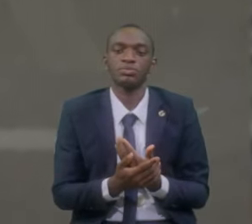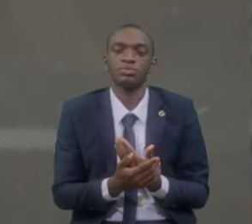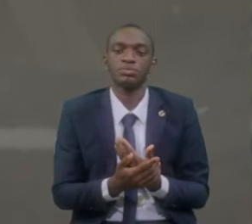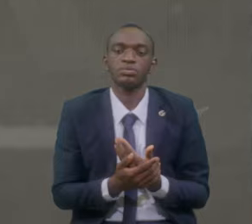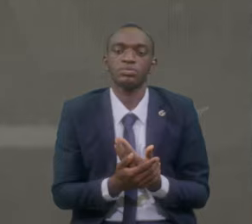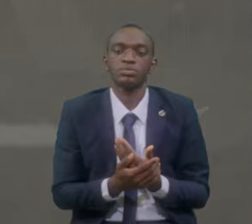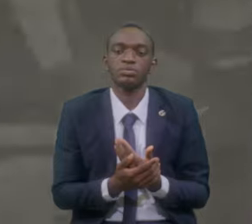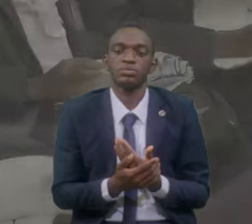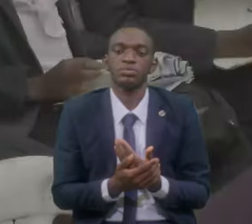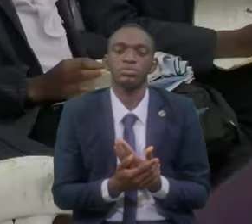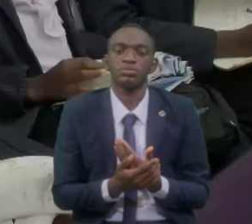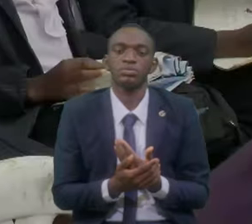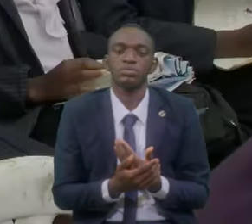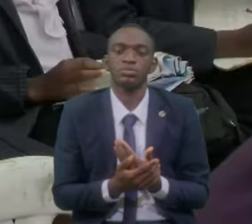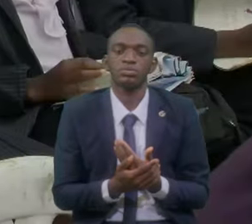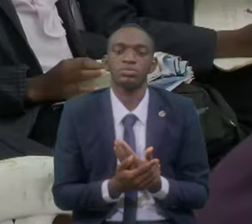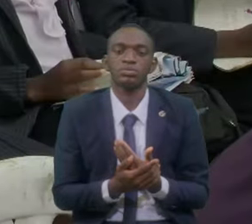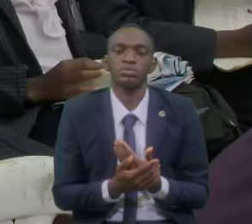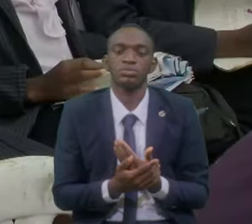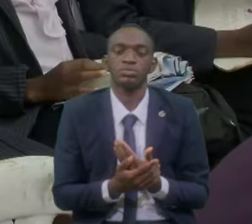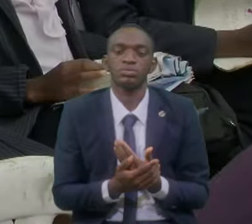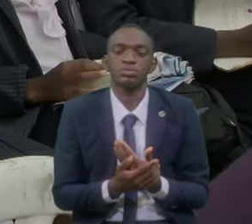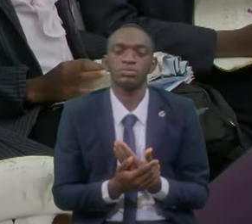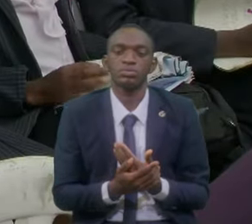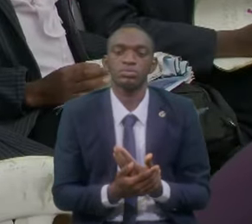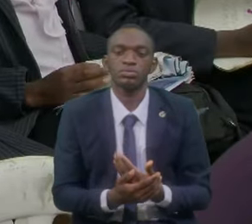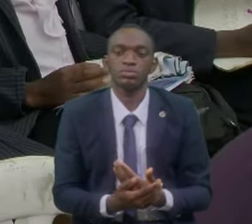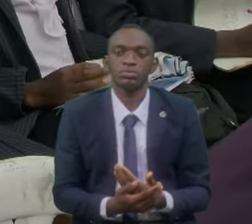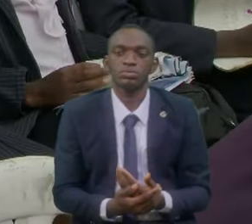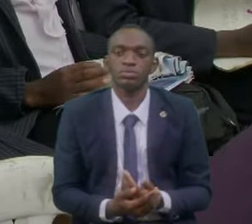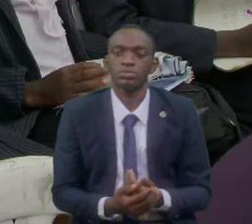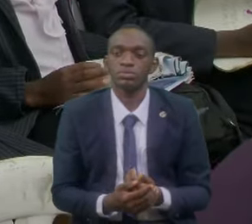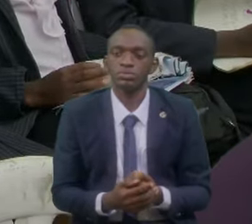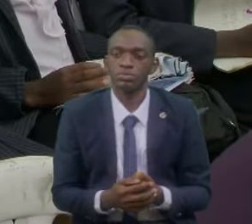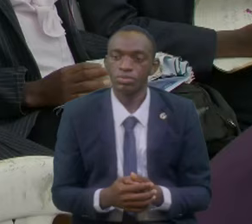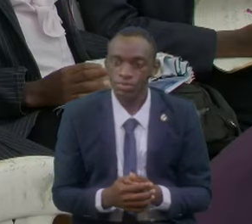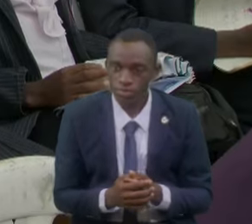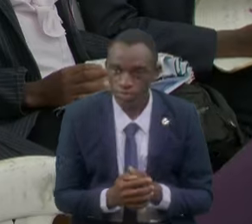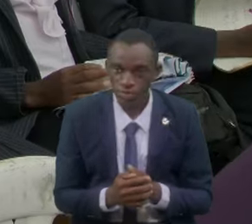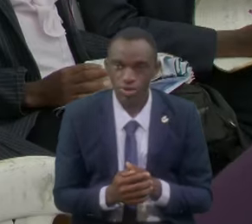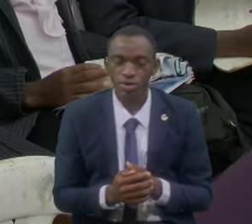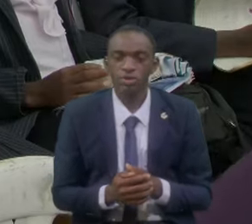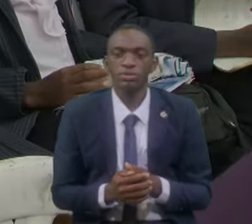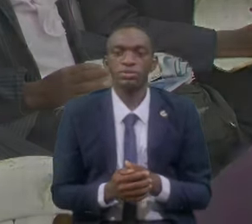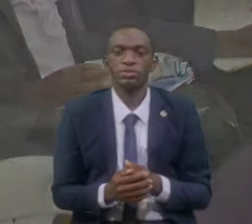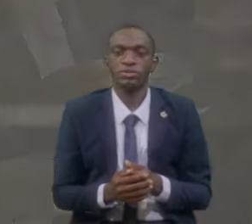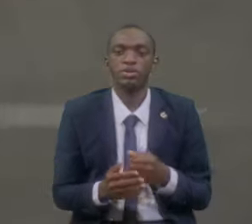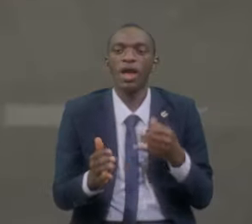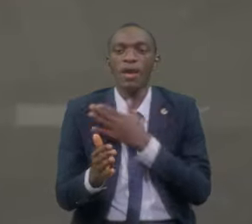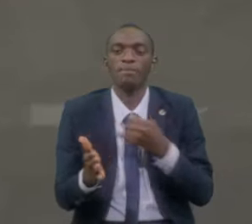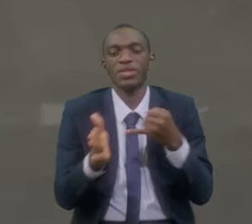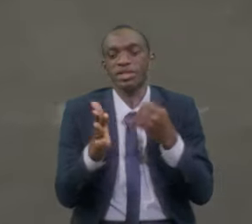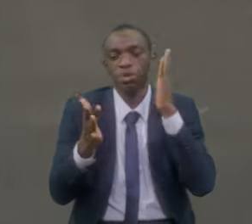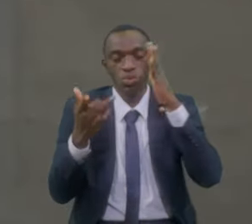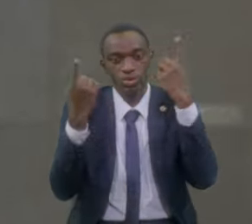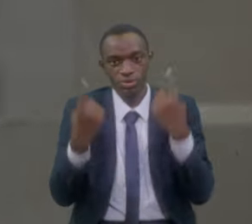and set it upon a pole, and it shall come to pass that everyone,